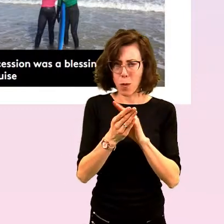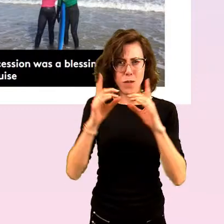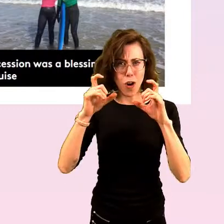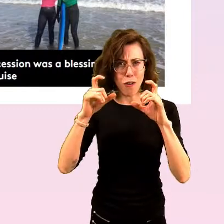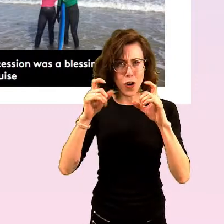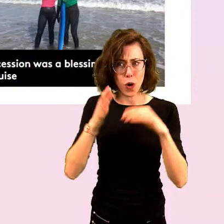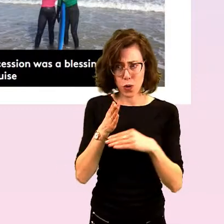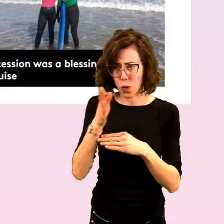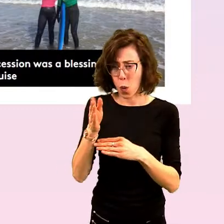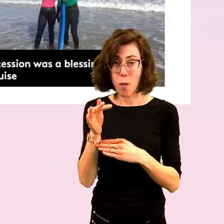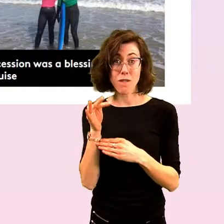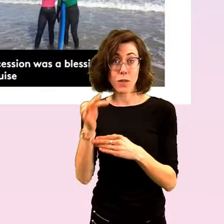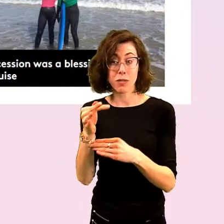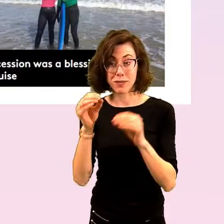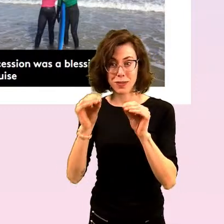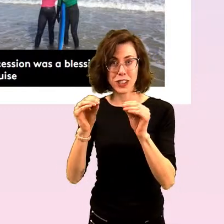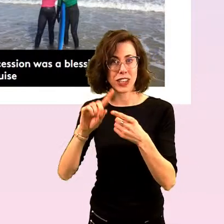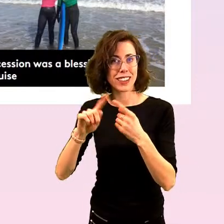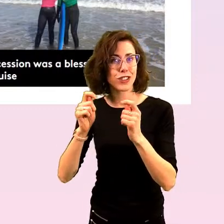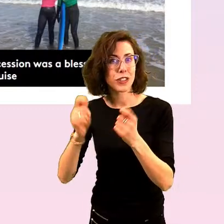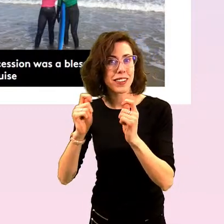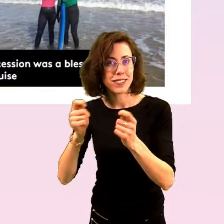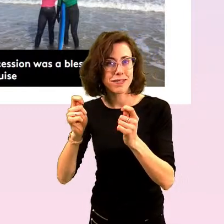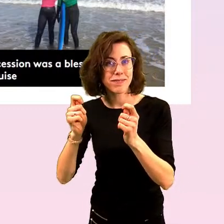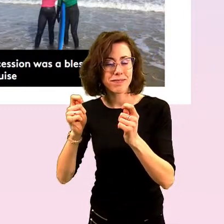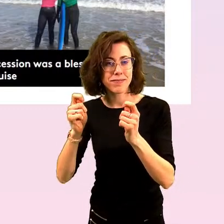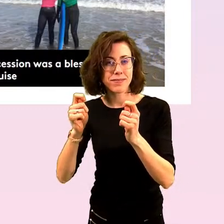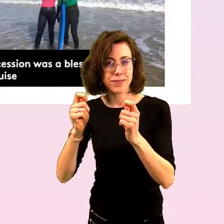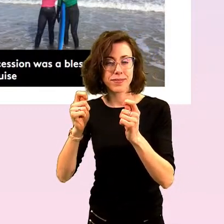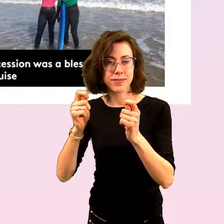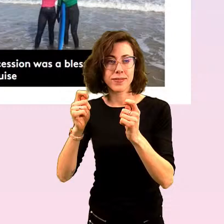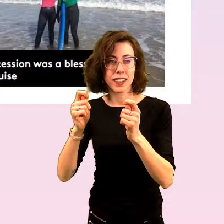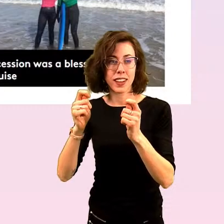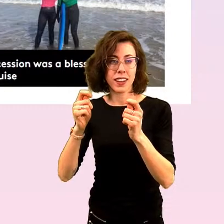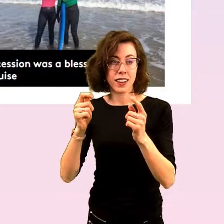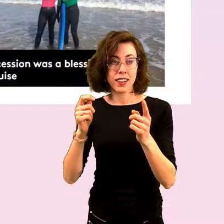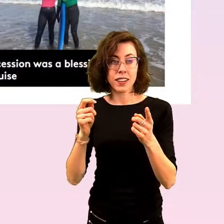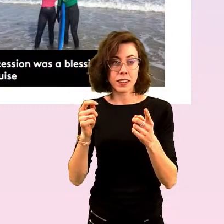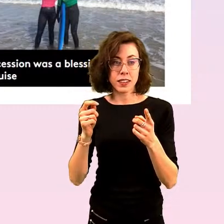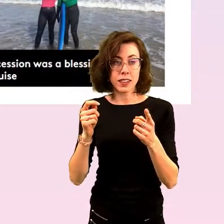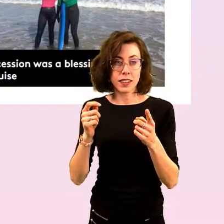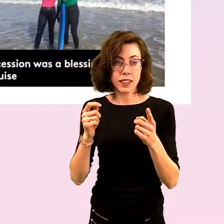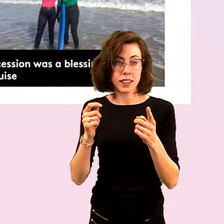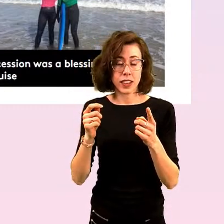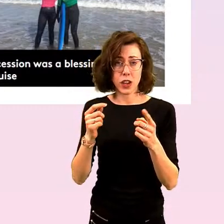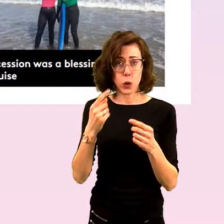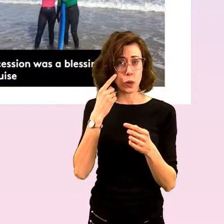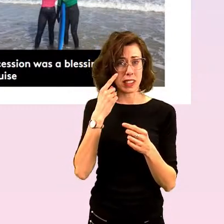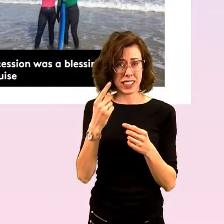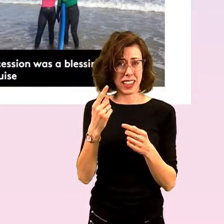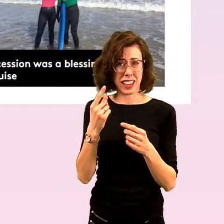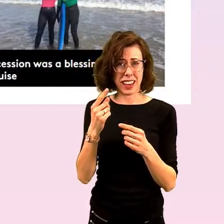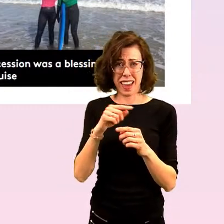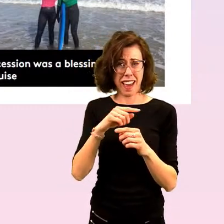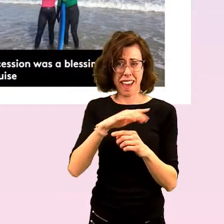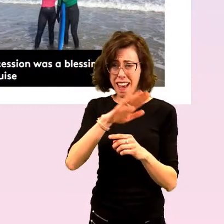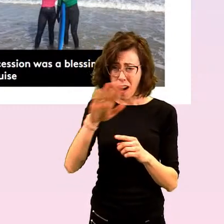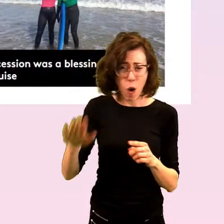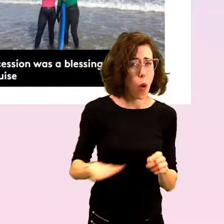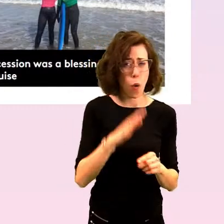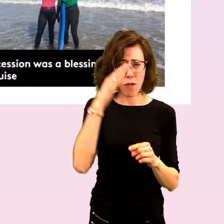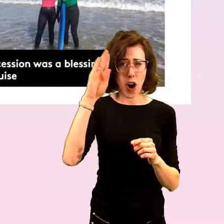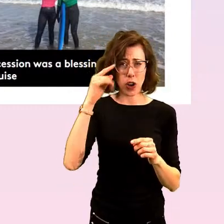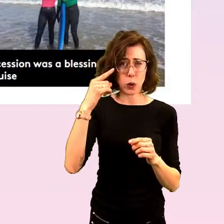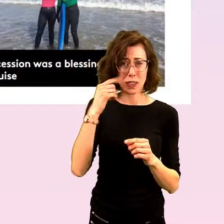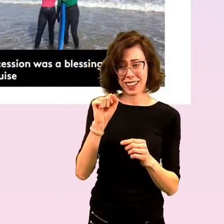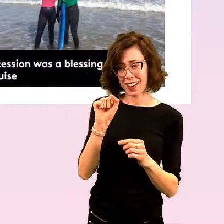I think it would be hard pressed to go in many different locations without finding maybe some of his artwork. It's all around the country. And